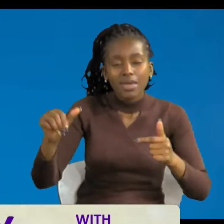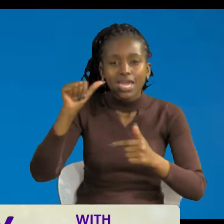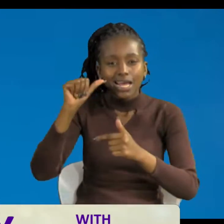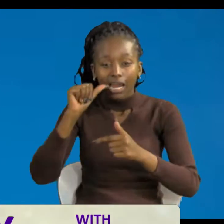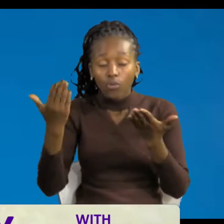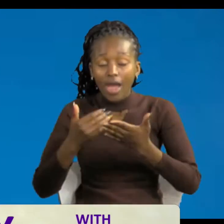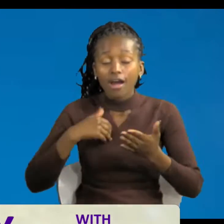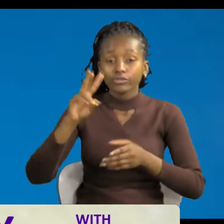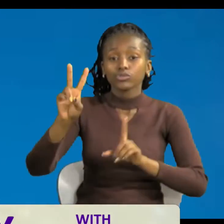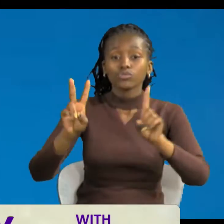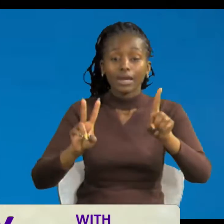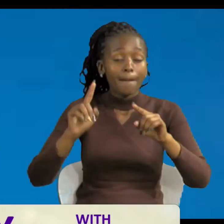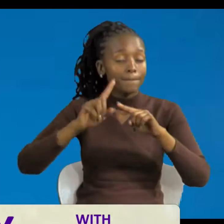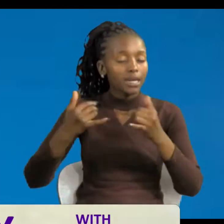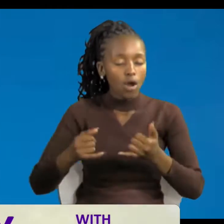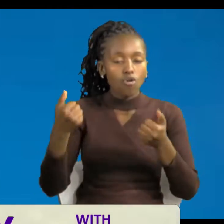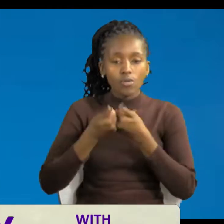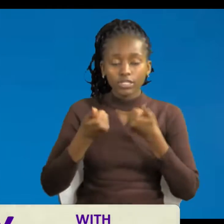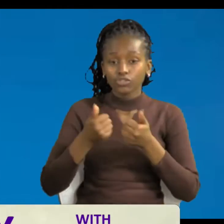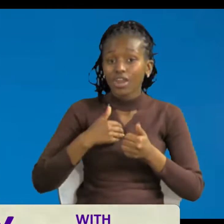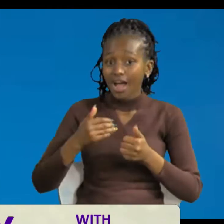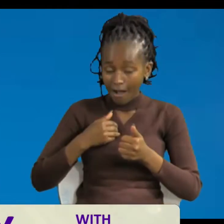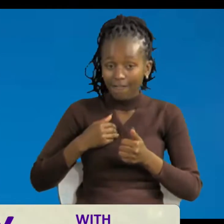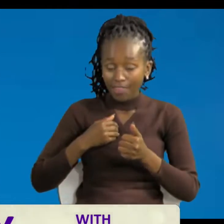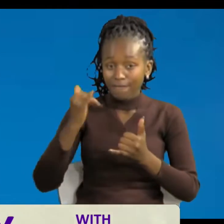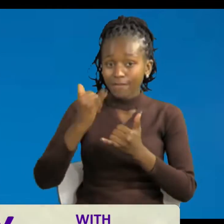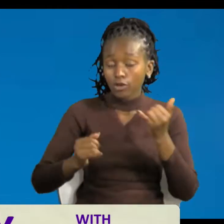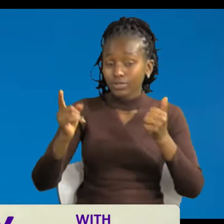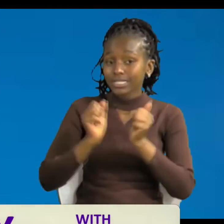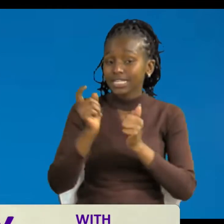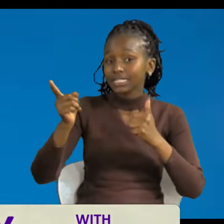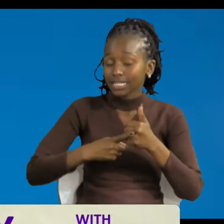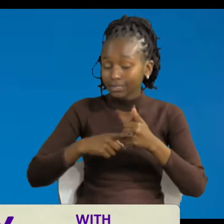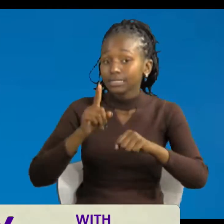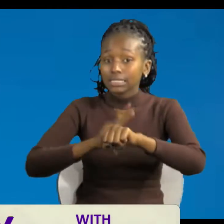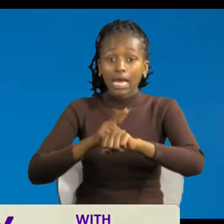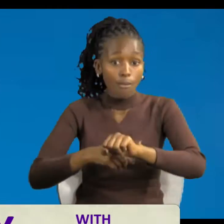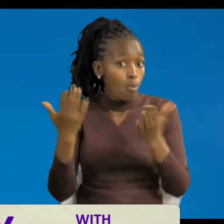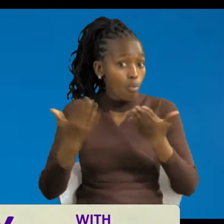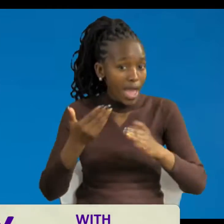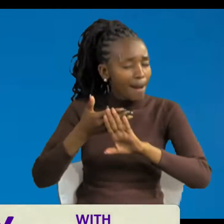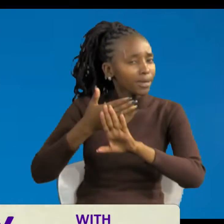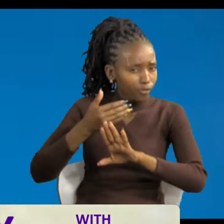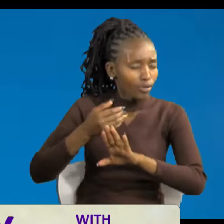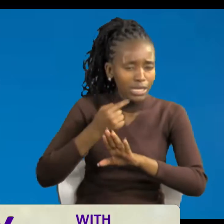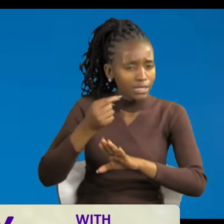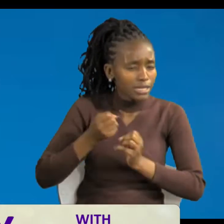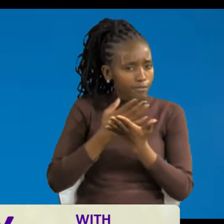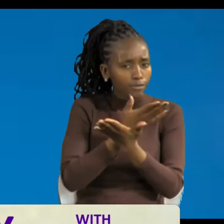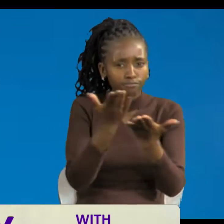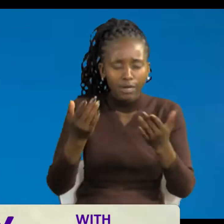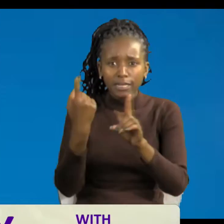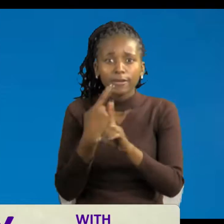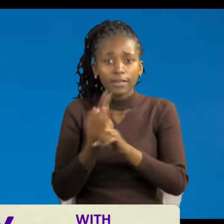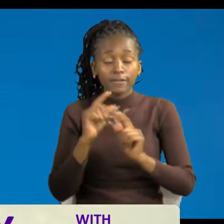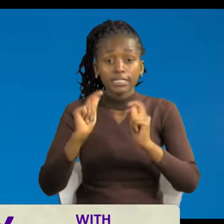got 2-1. But then again, the tournament is at the round of 16 stage, and just like I said earlier when I started, teams like African teams like